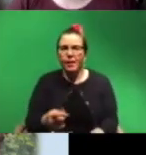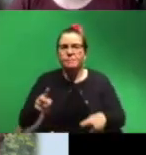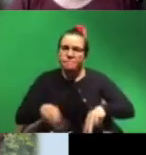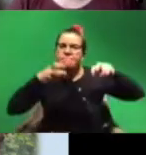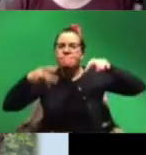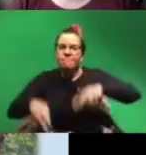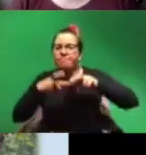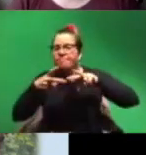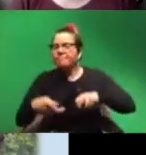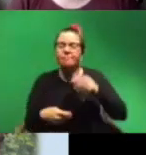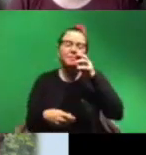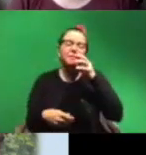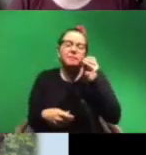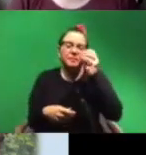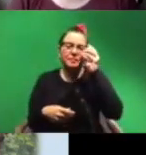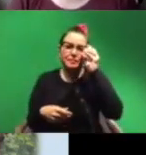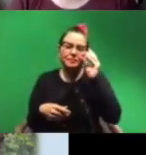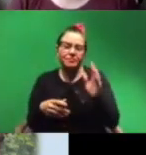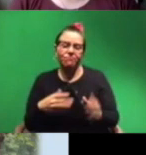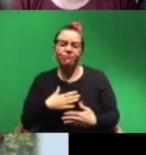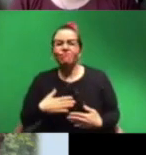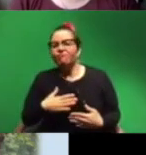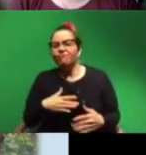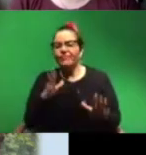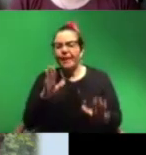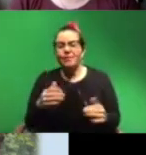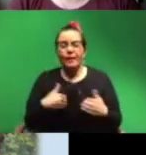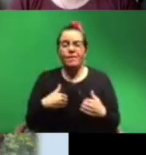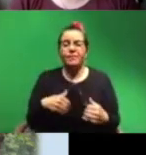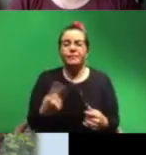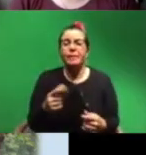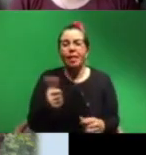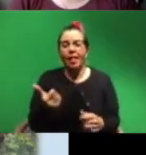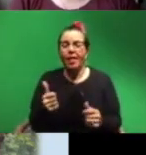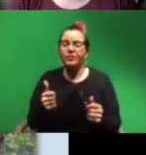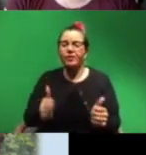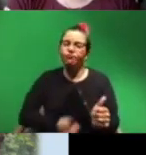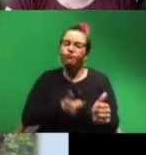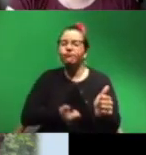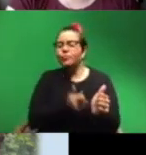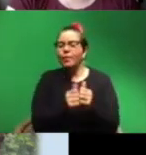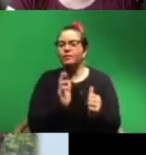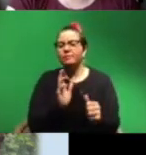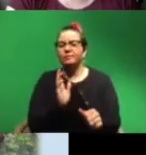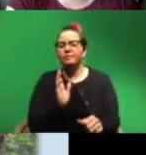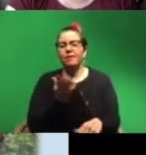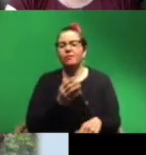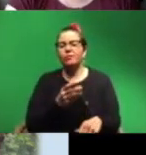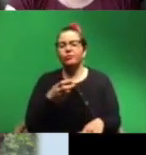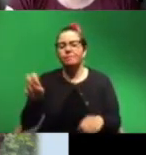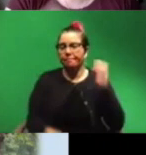it was a fabulous thing to have somebody else accompany us on this trip. And